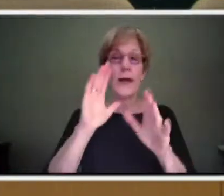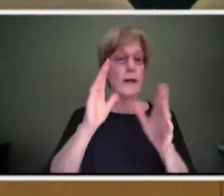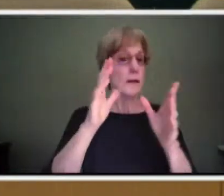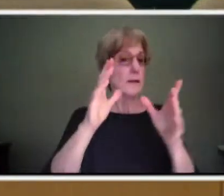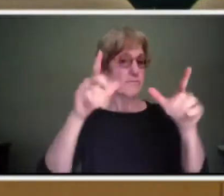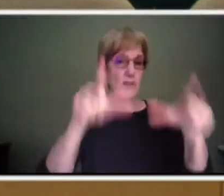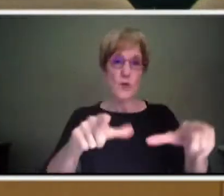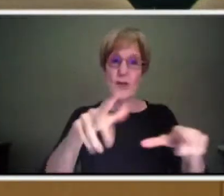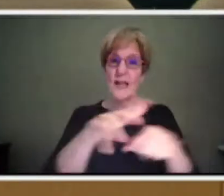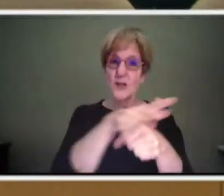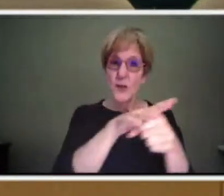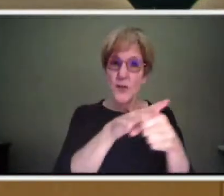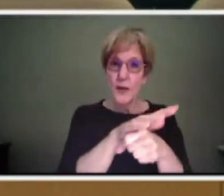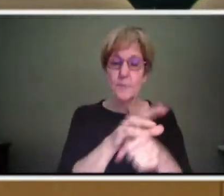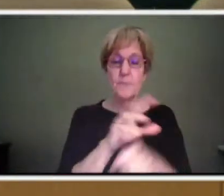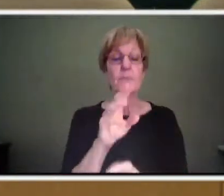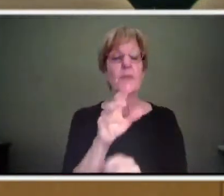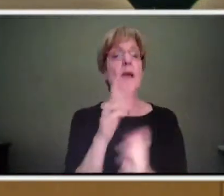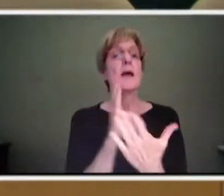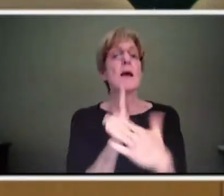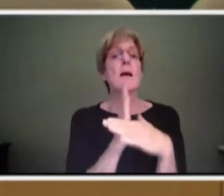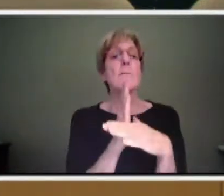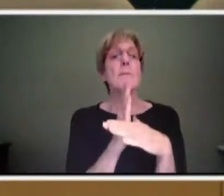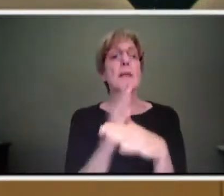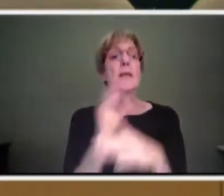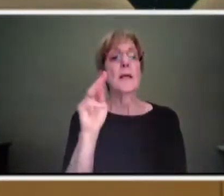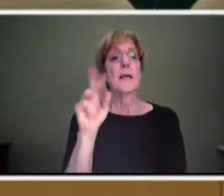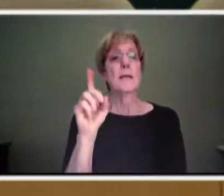a medium-density project at only